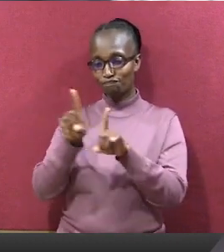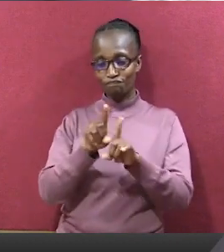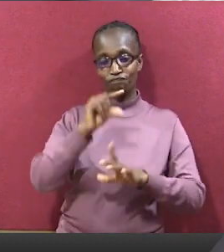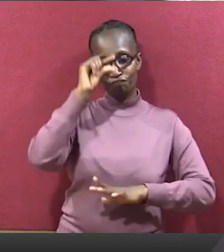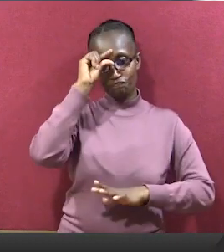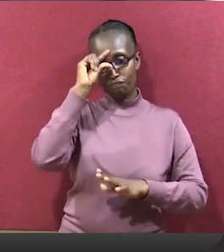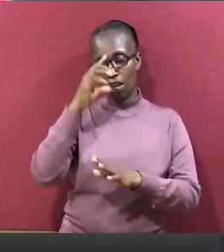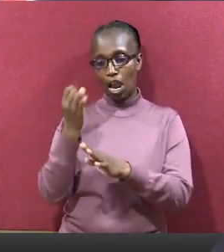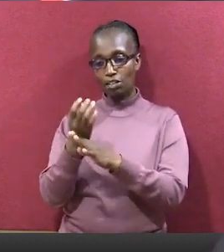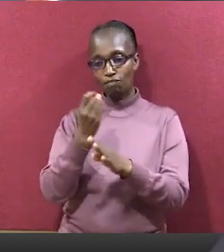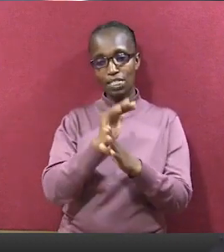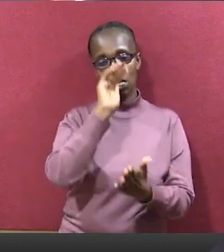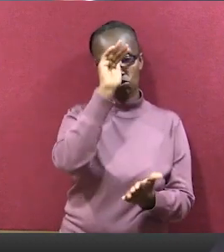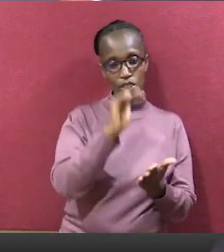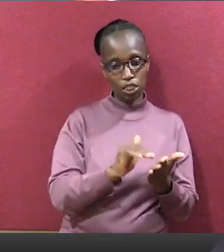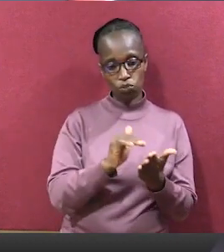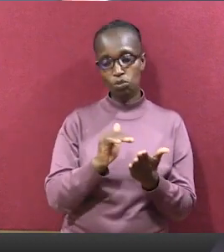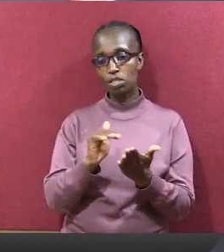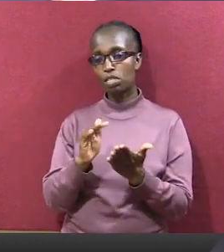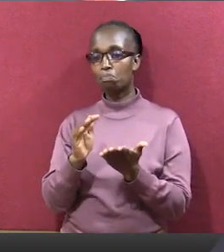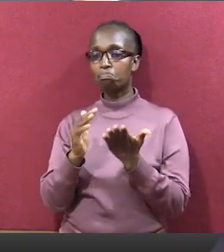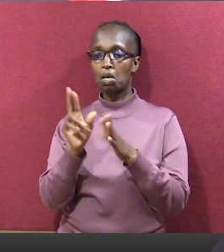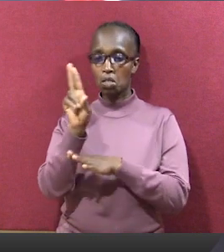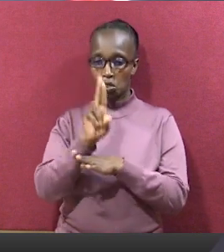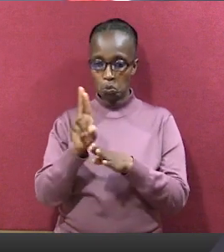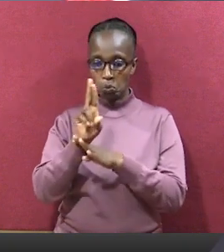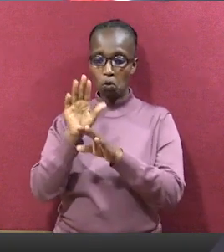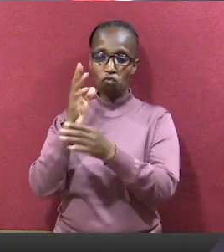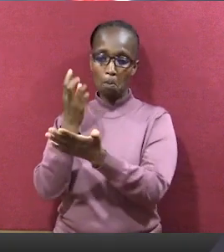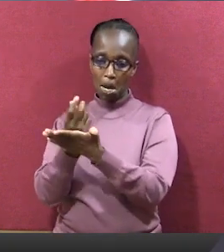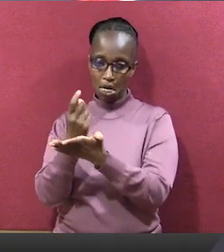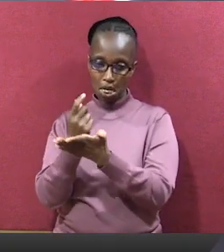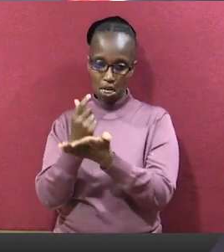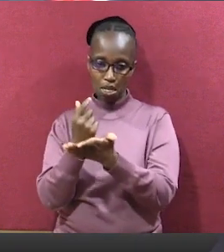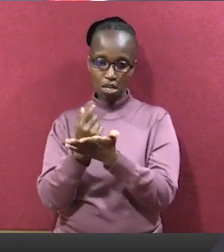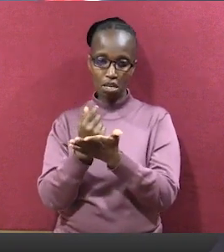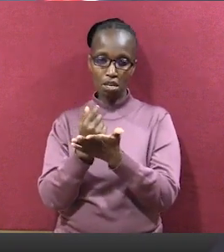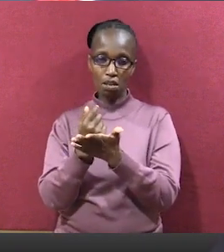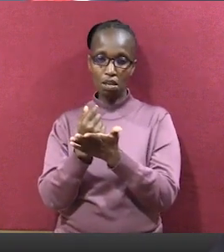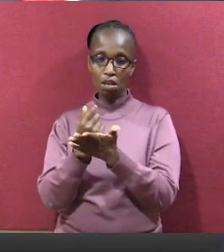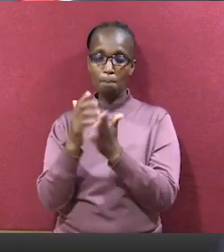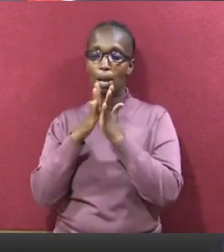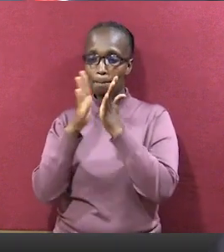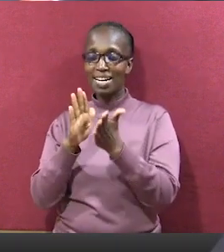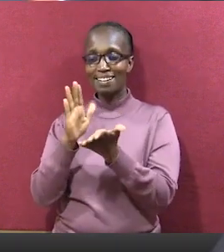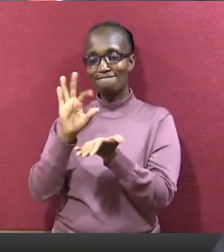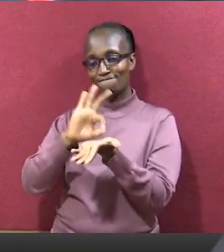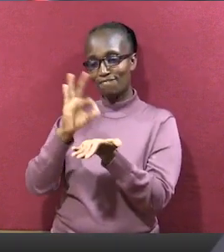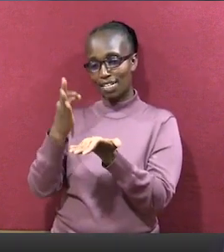inapania kupunguza utumizi mwingi wa fedha katika mwaka huu wa bajeti kama njia mojawapo ya kupunguza